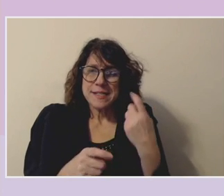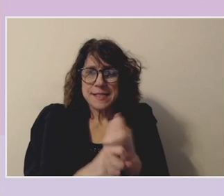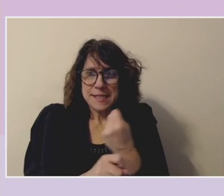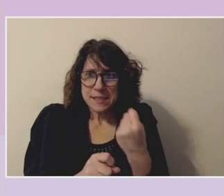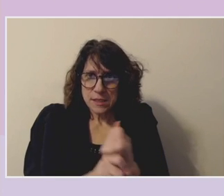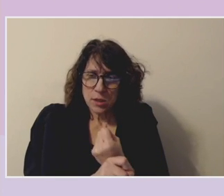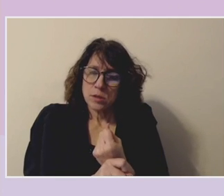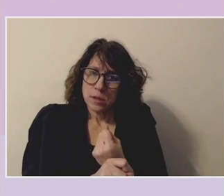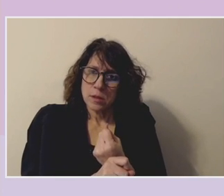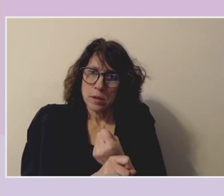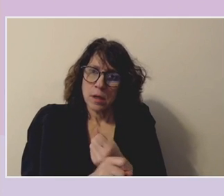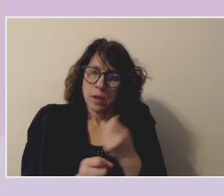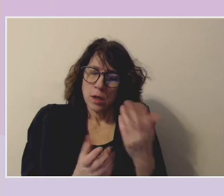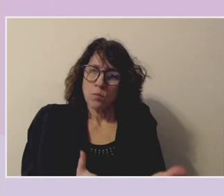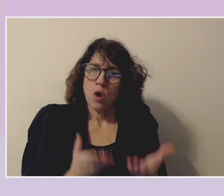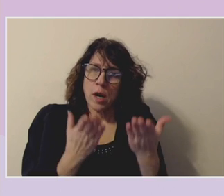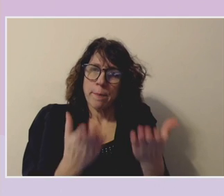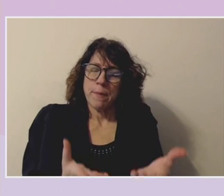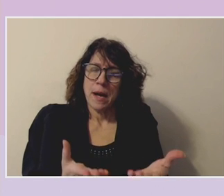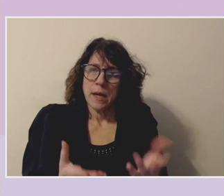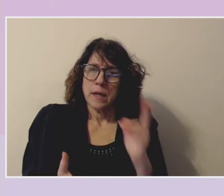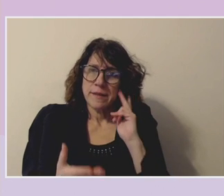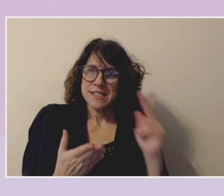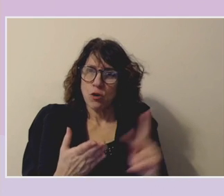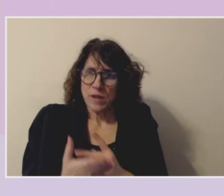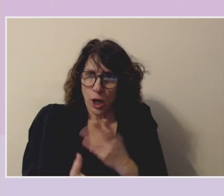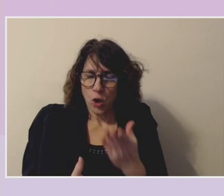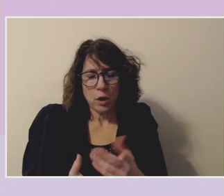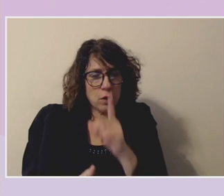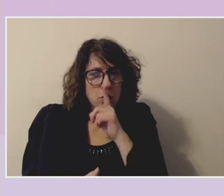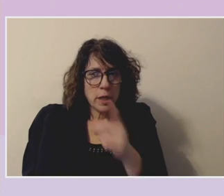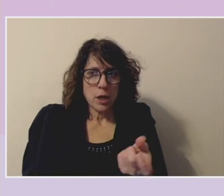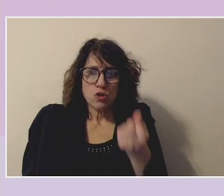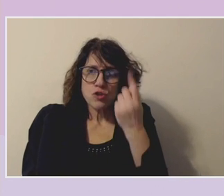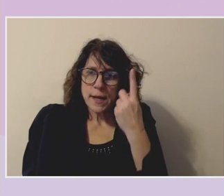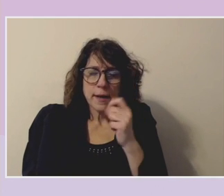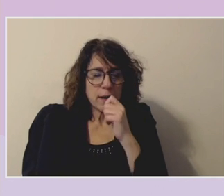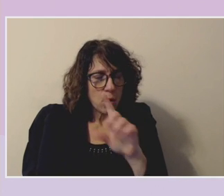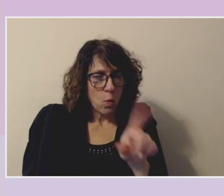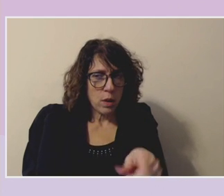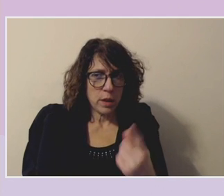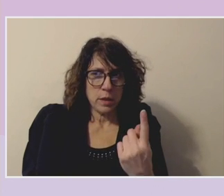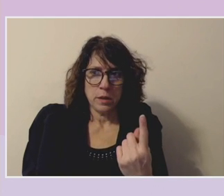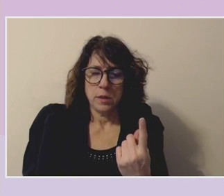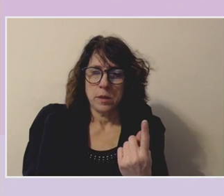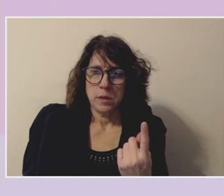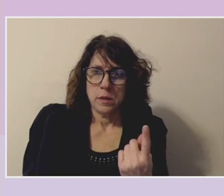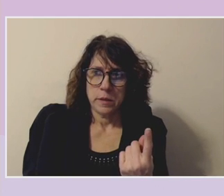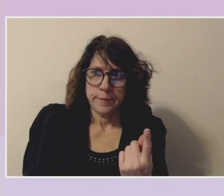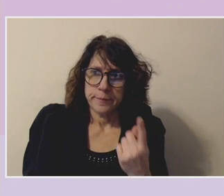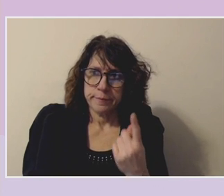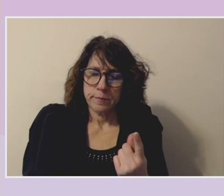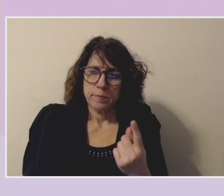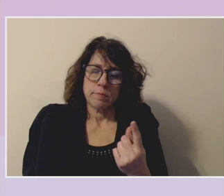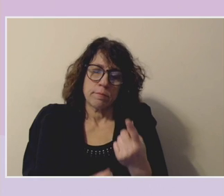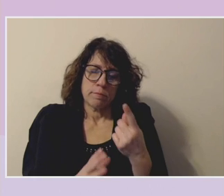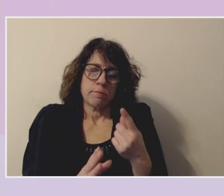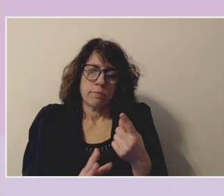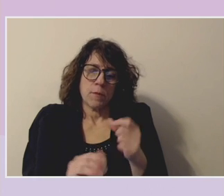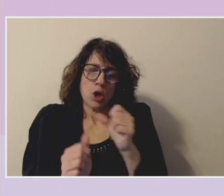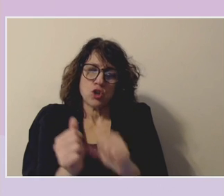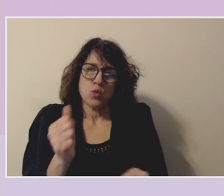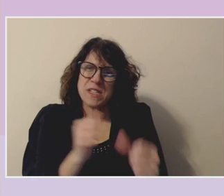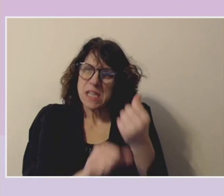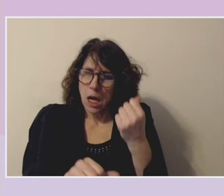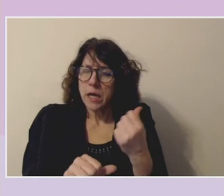were brought forth by the secretaries and really understanding not only that suicide is a concern for young people,